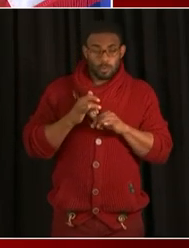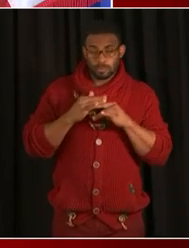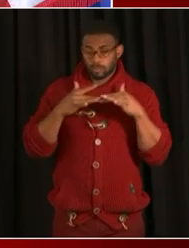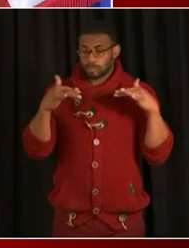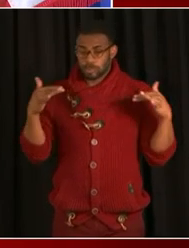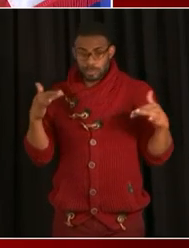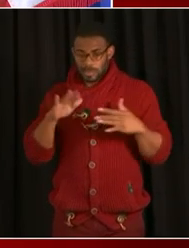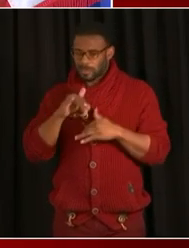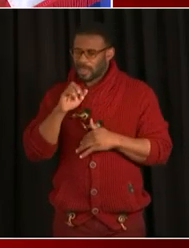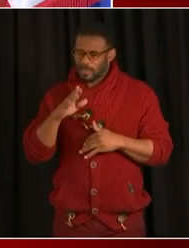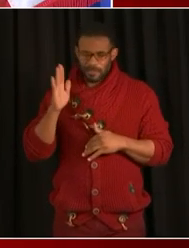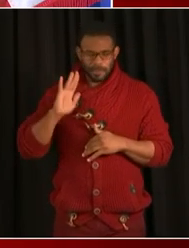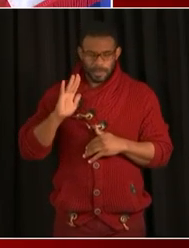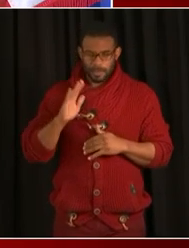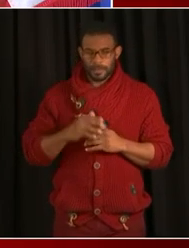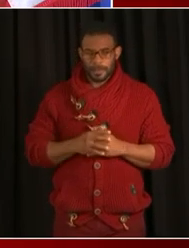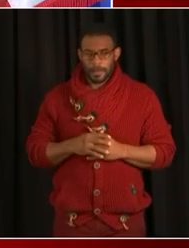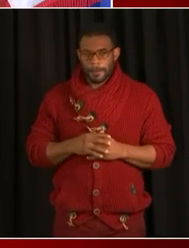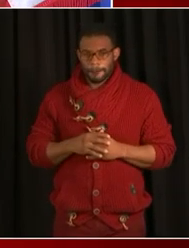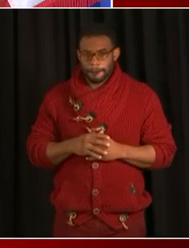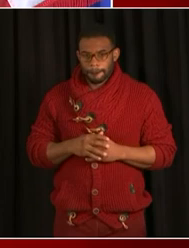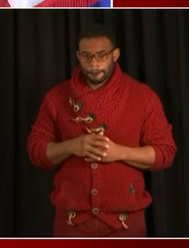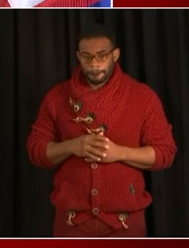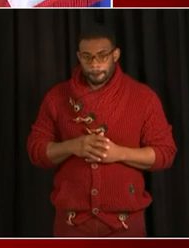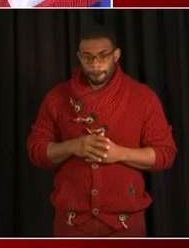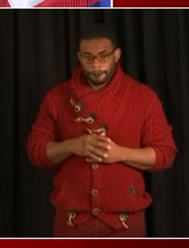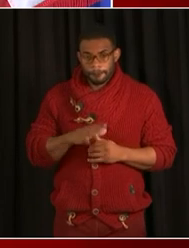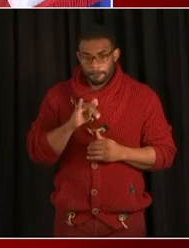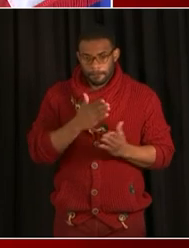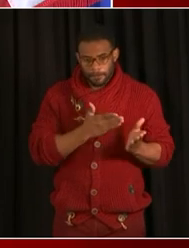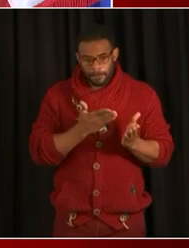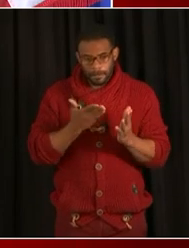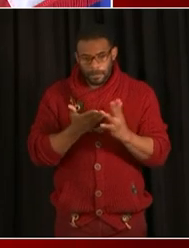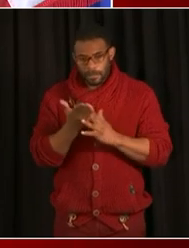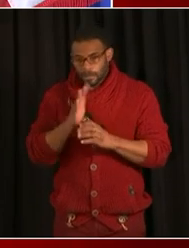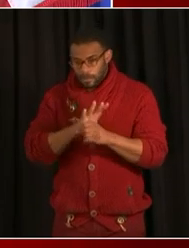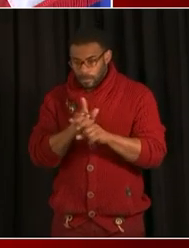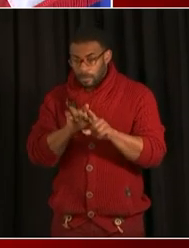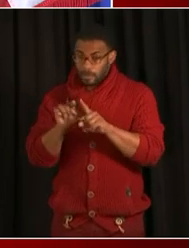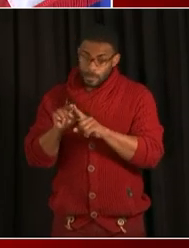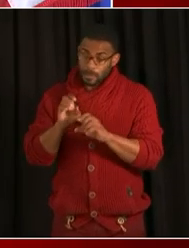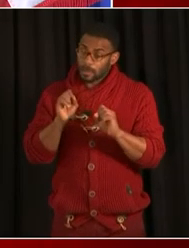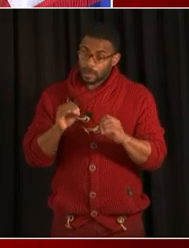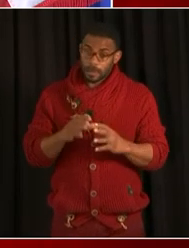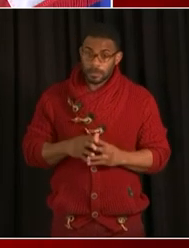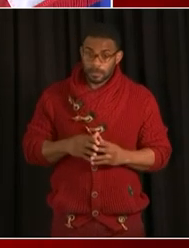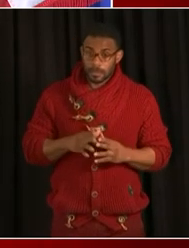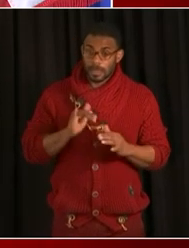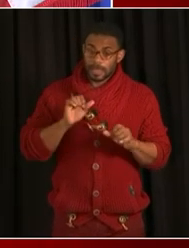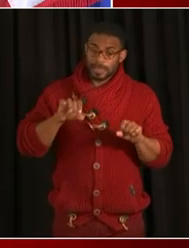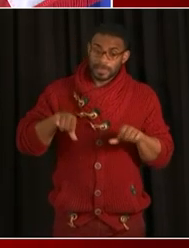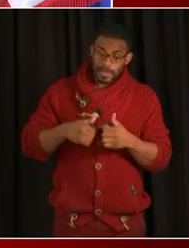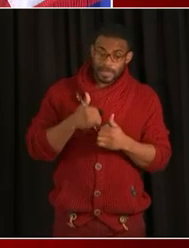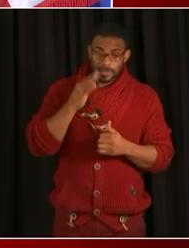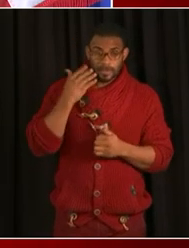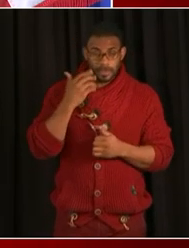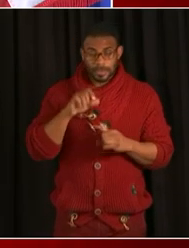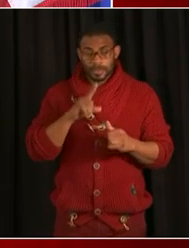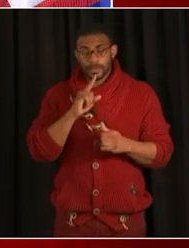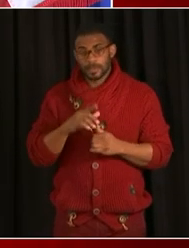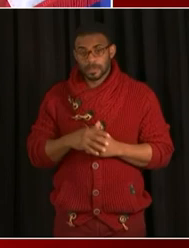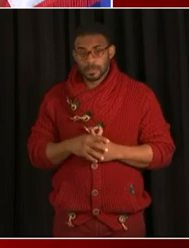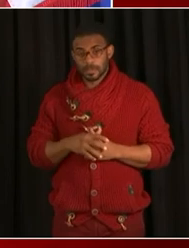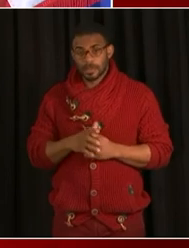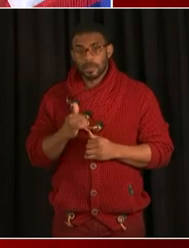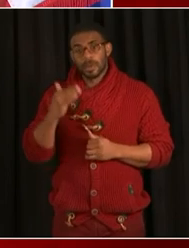culturally diverse than we ever have been before. And that carries through the pandemic as well. And so as challenging of a time as